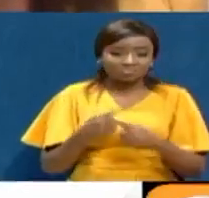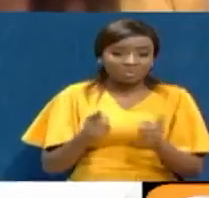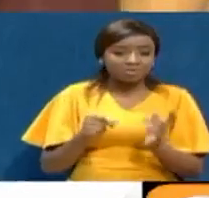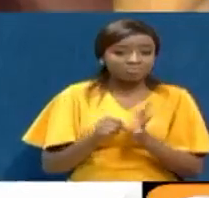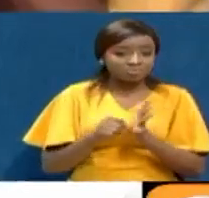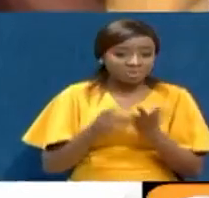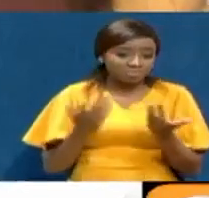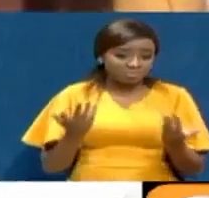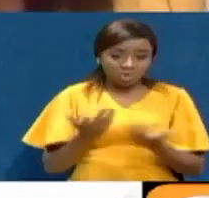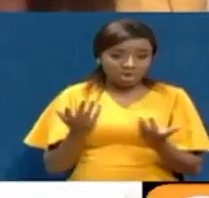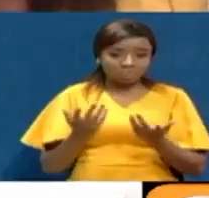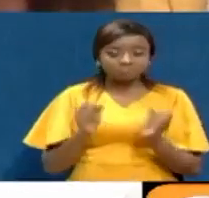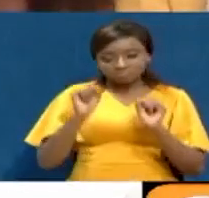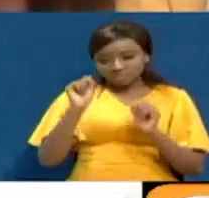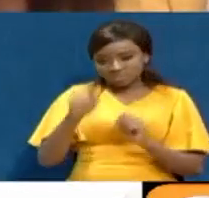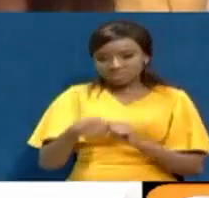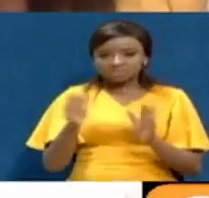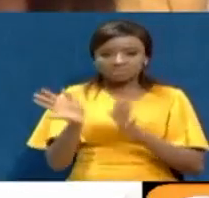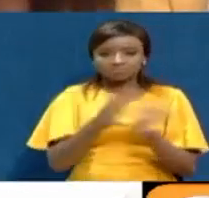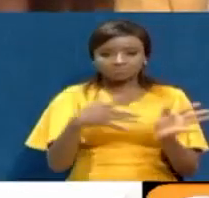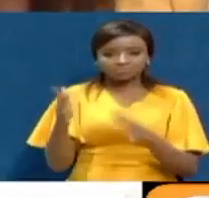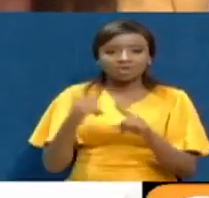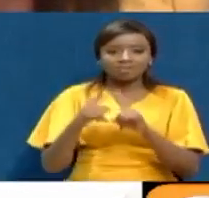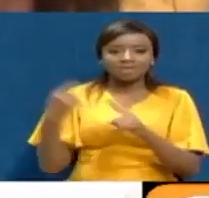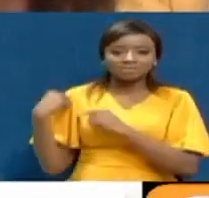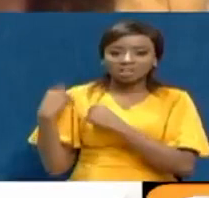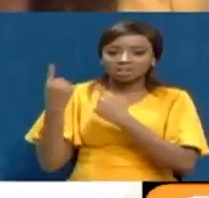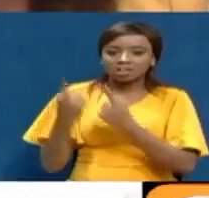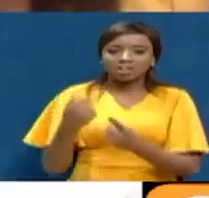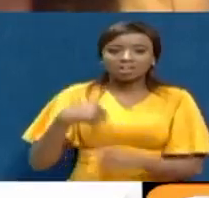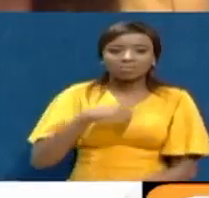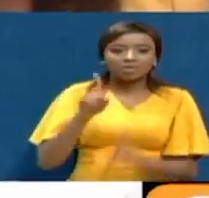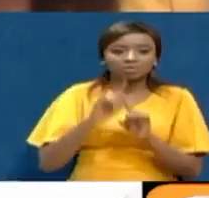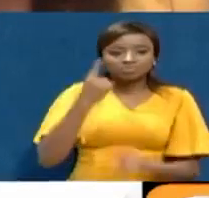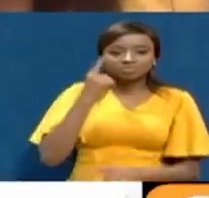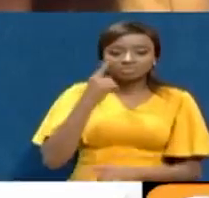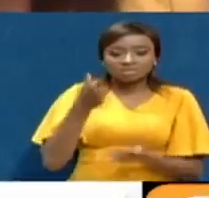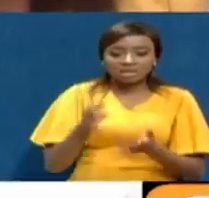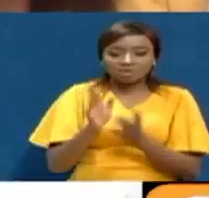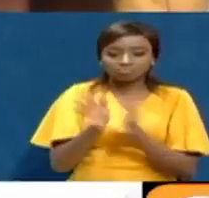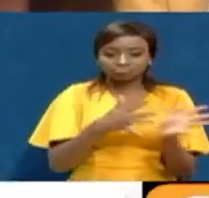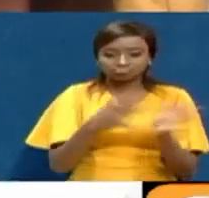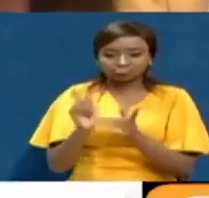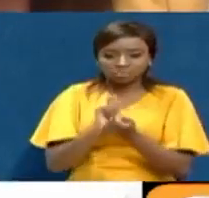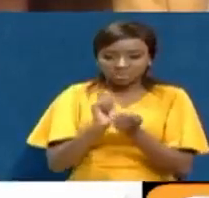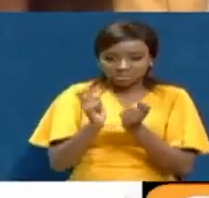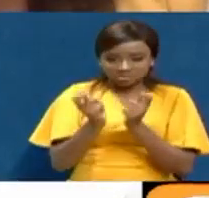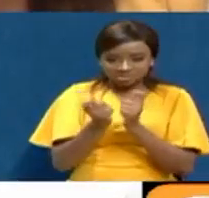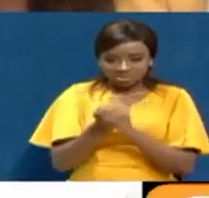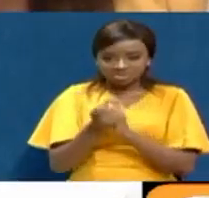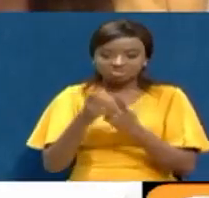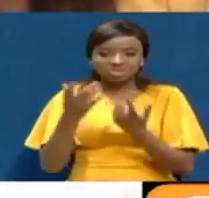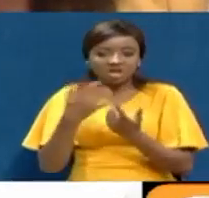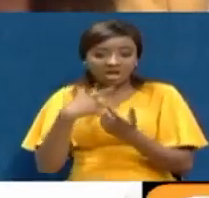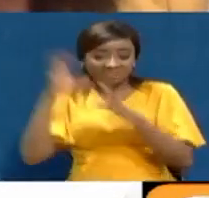climate change. And so over the years, we see that the seasons are kind of shifting. So we have shorter seasons. And